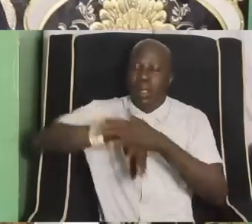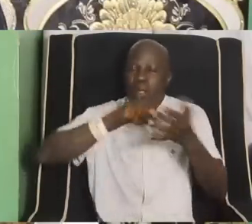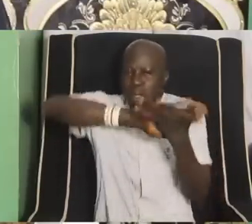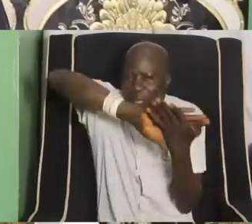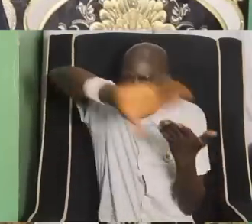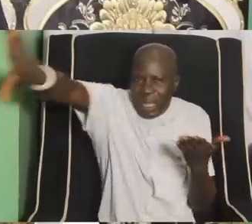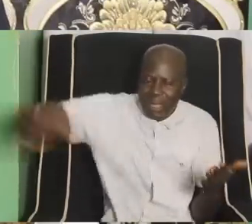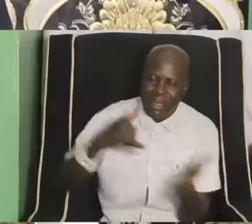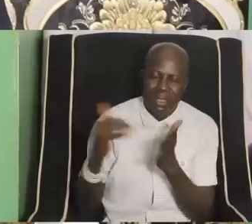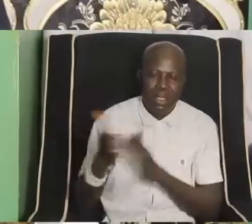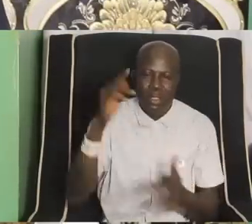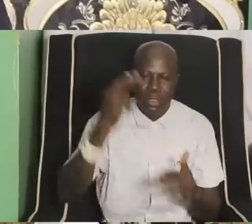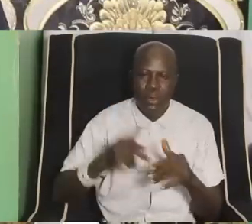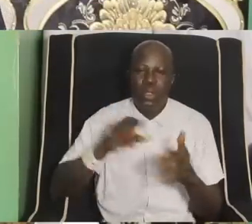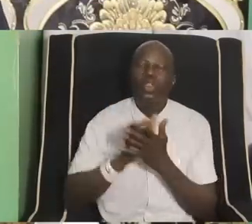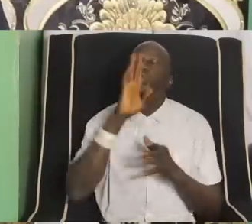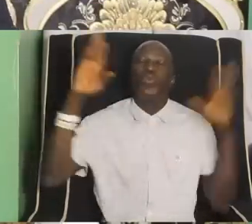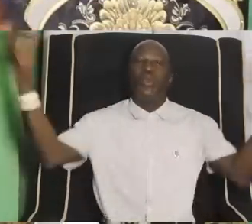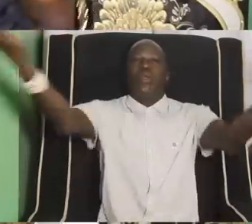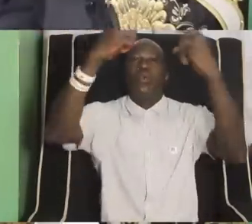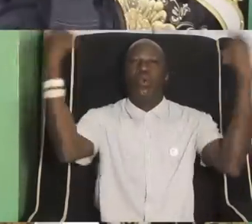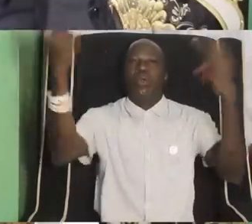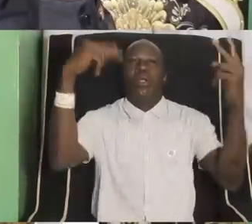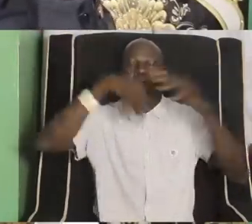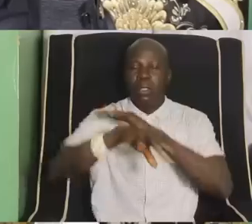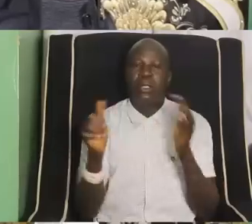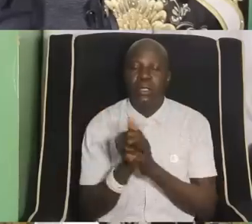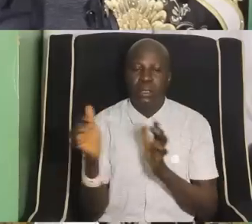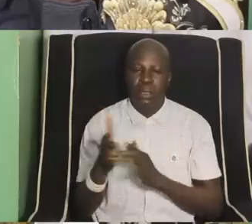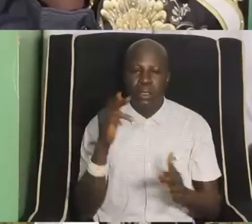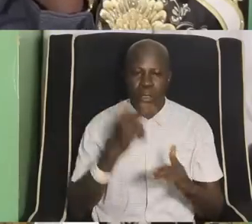Jesu. Amen. Wa de da. Yes,